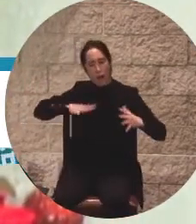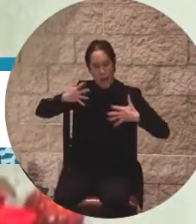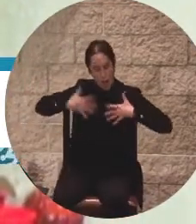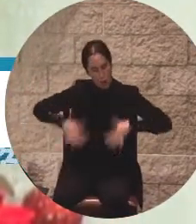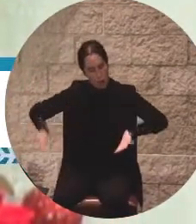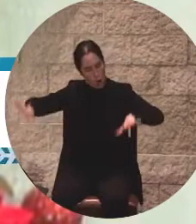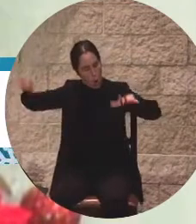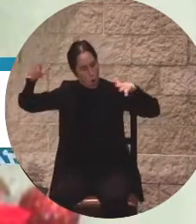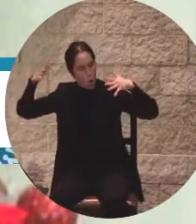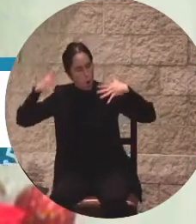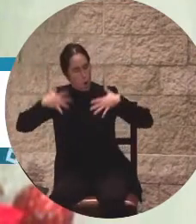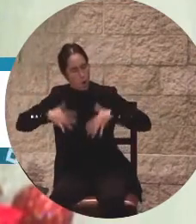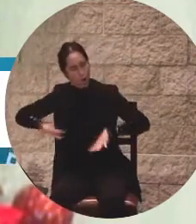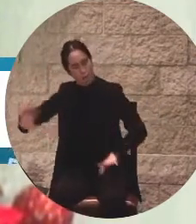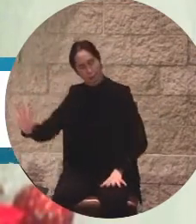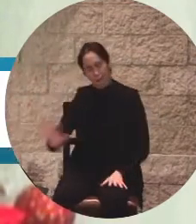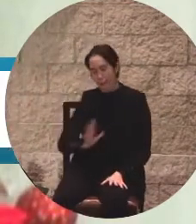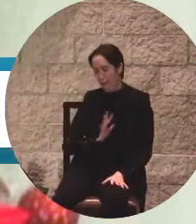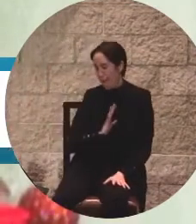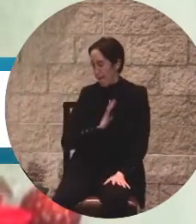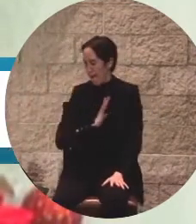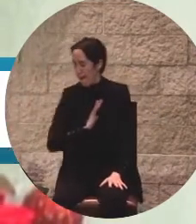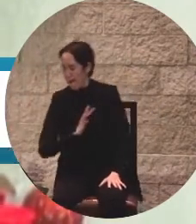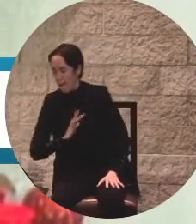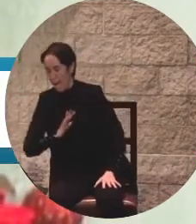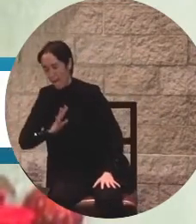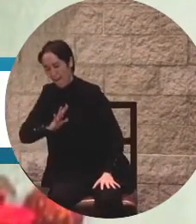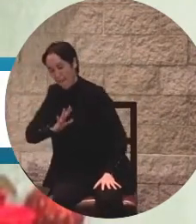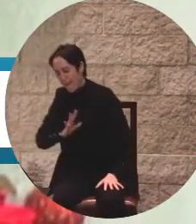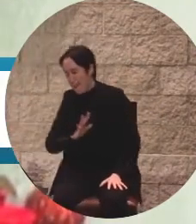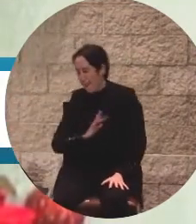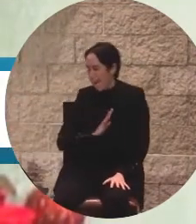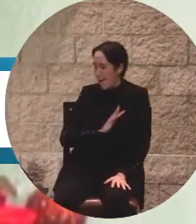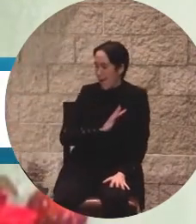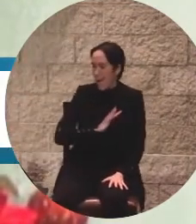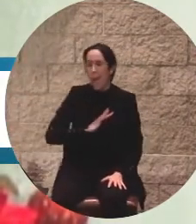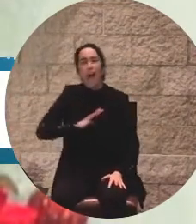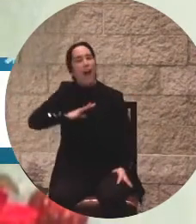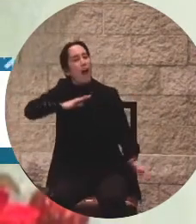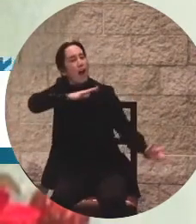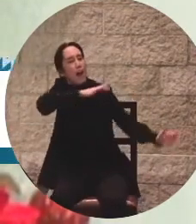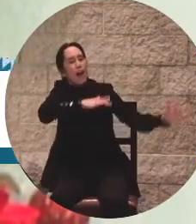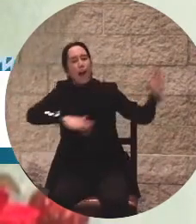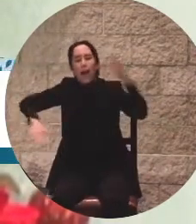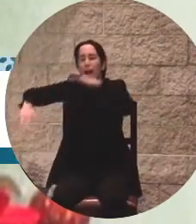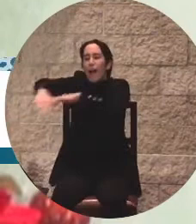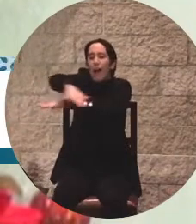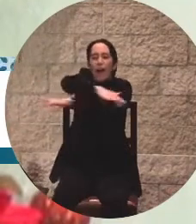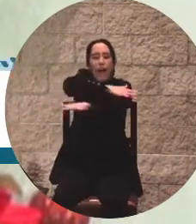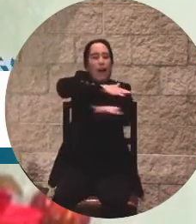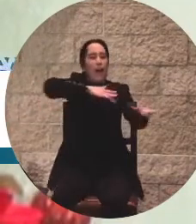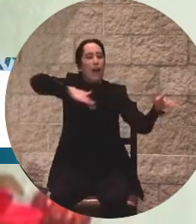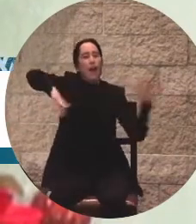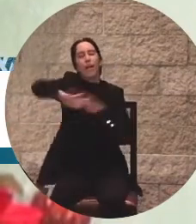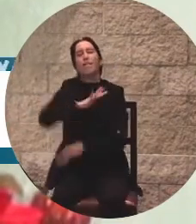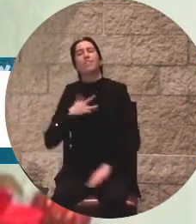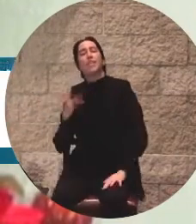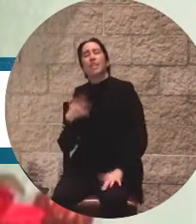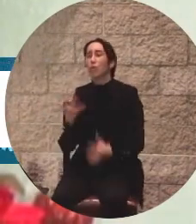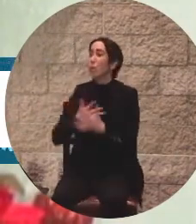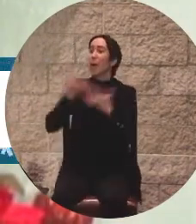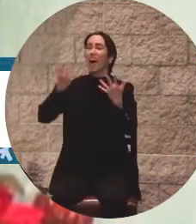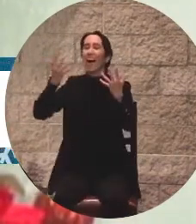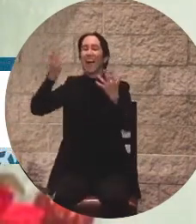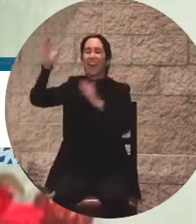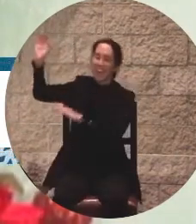dressed in holiday style. In the air, there's a feeling